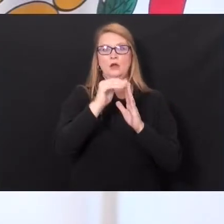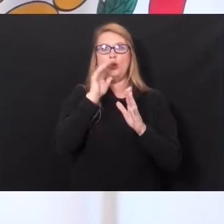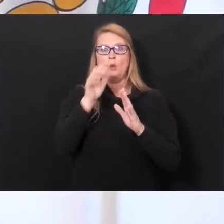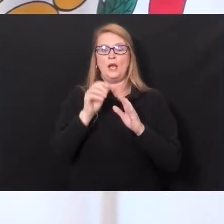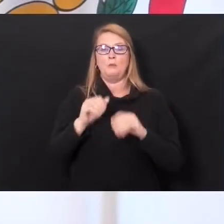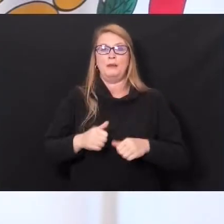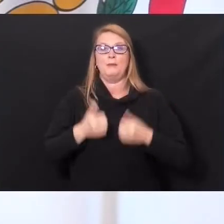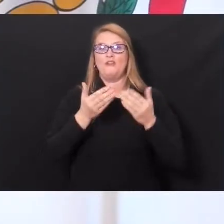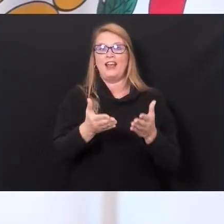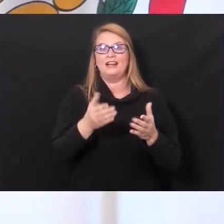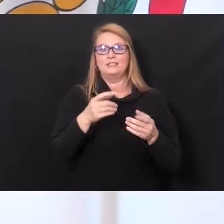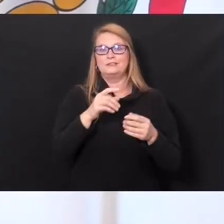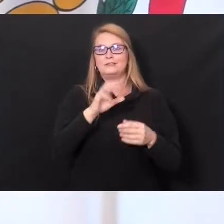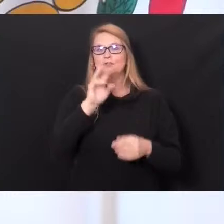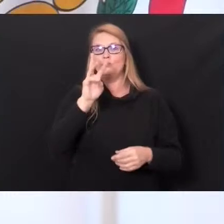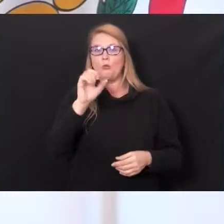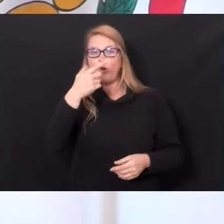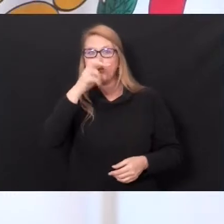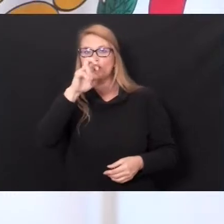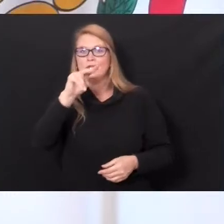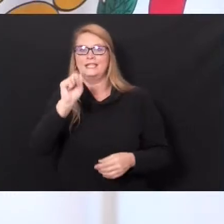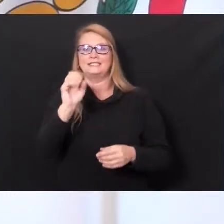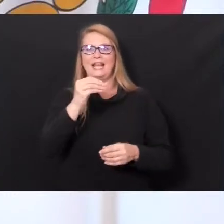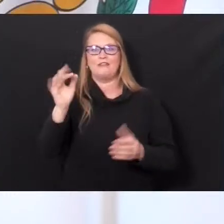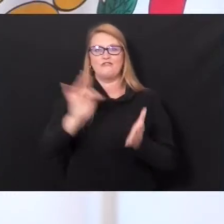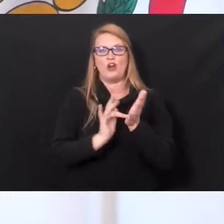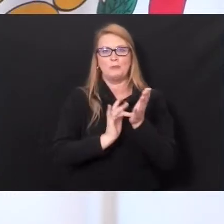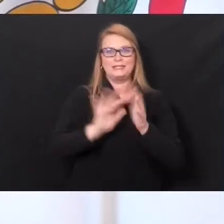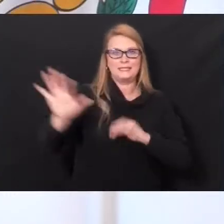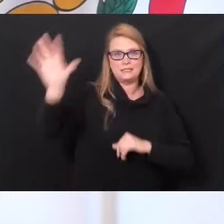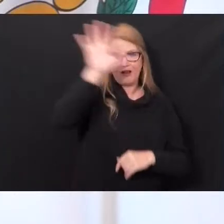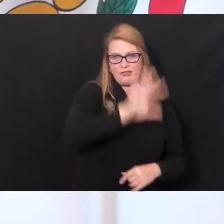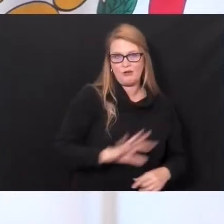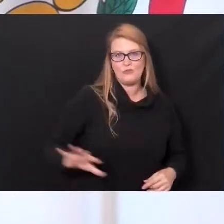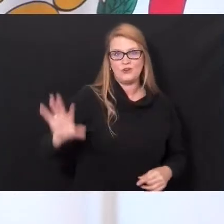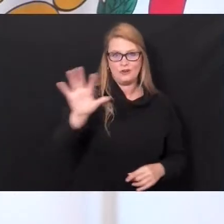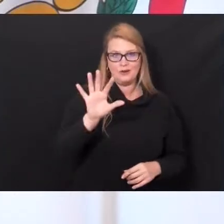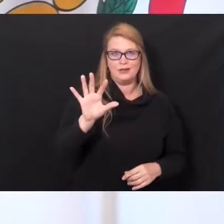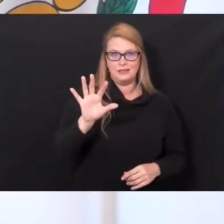all the pharmacies throughout the land and everything, and that's our